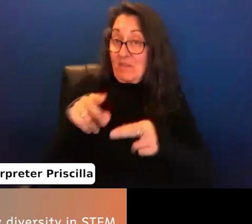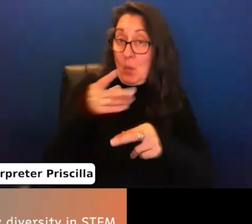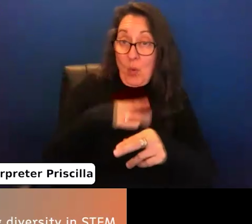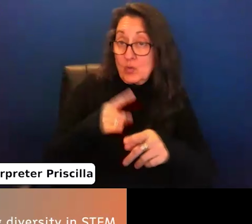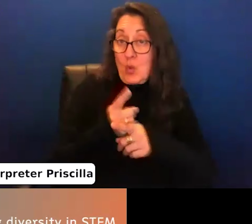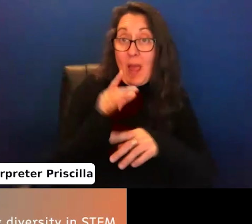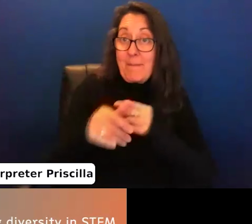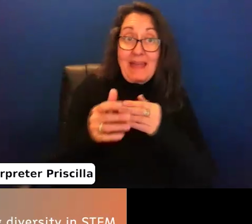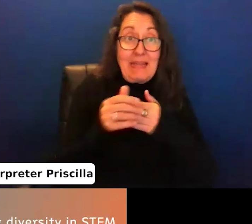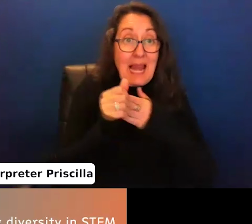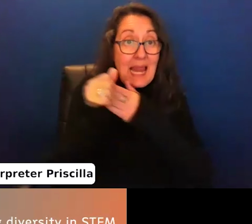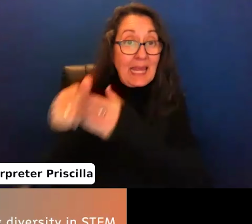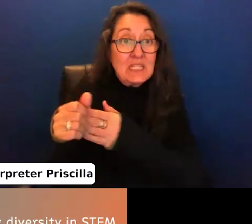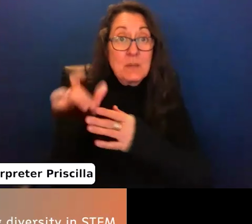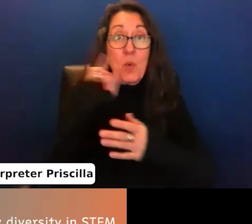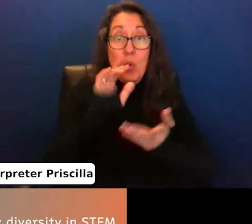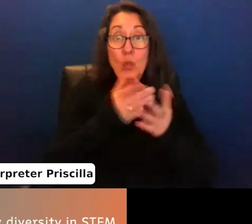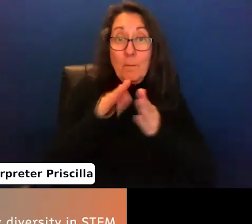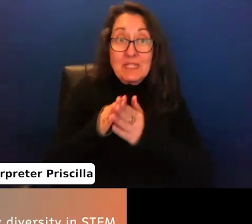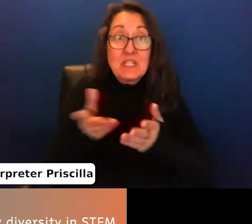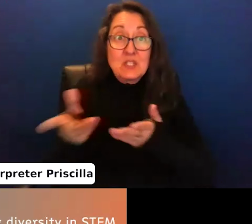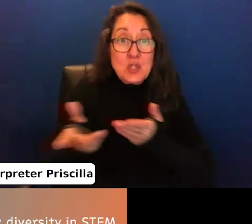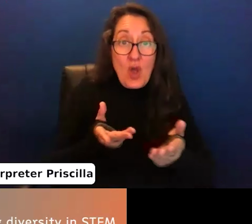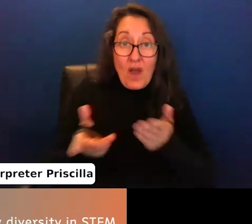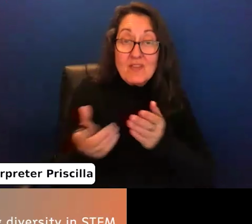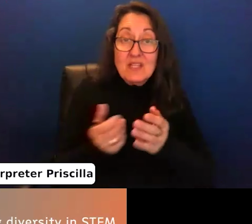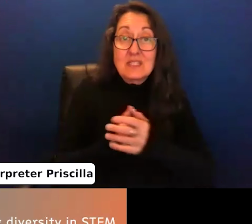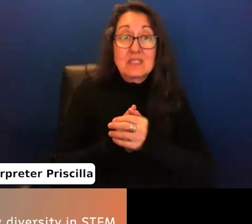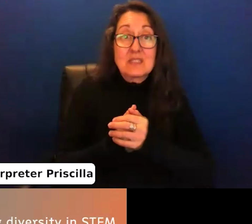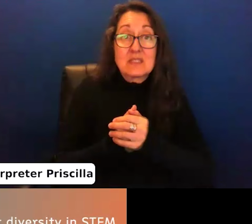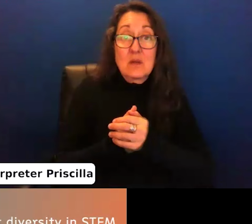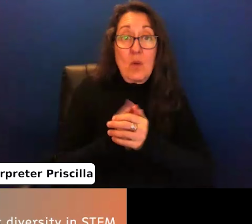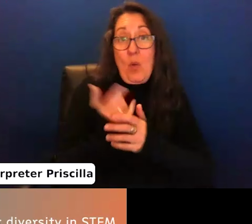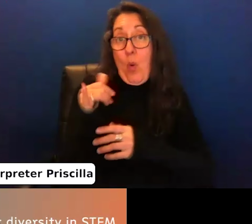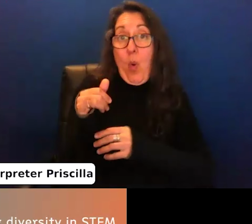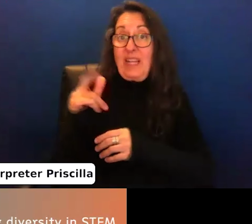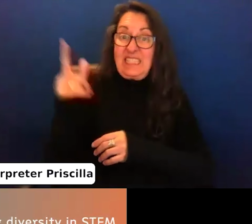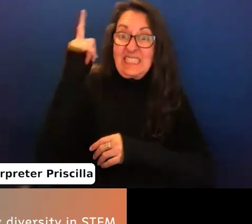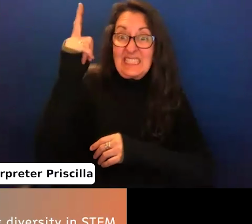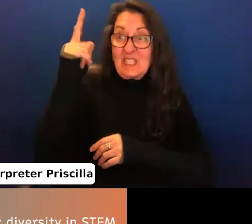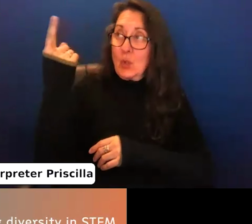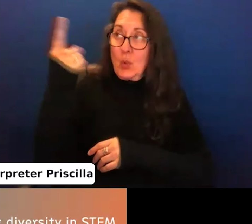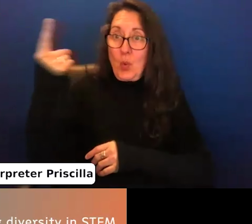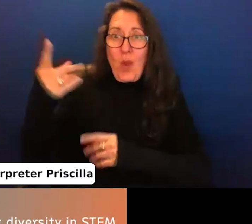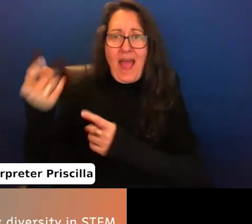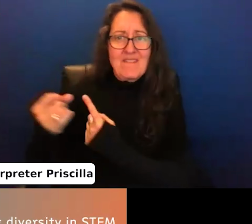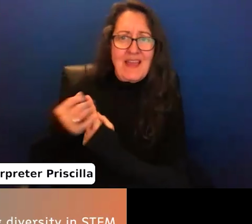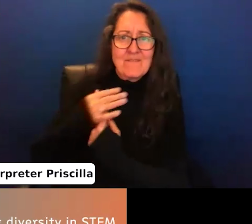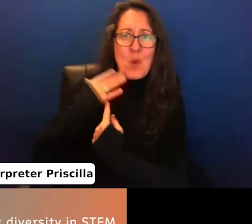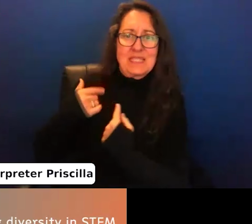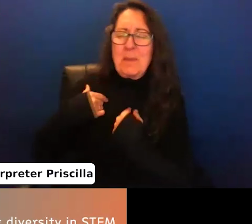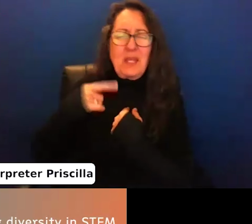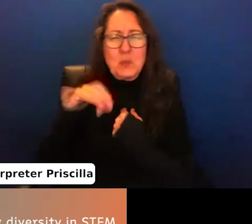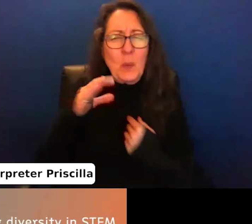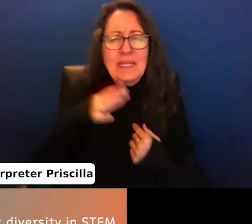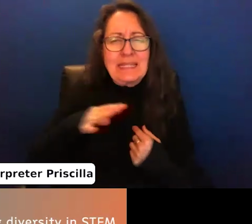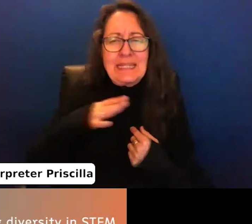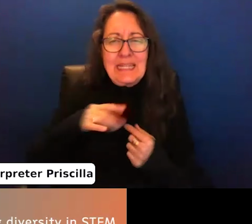or providing a quote for them. But you do not need an official teacher reference or anything like